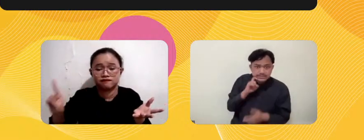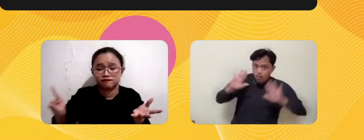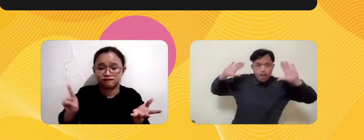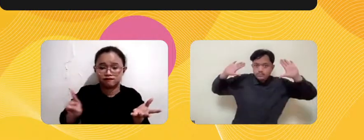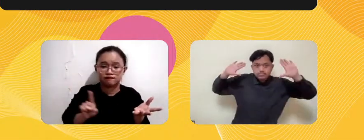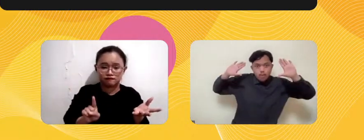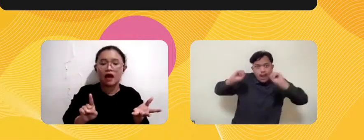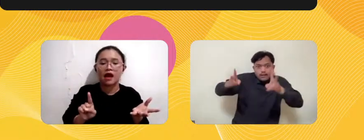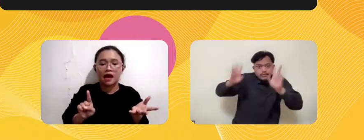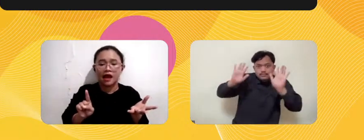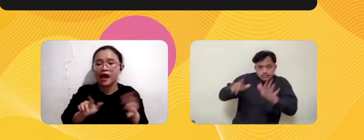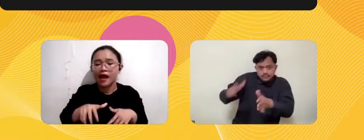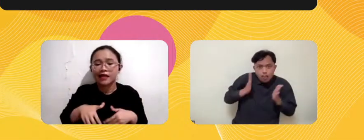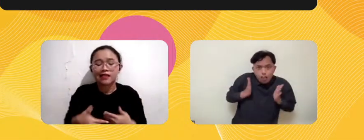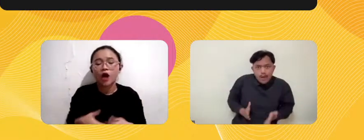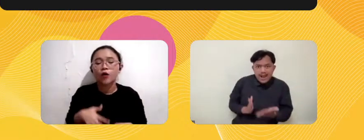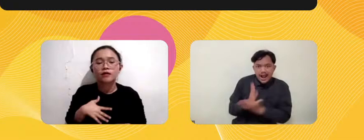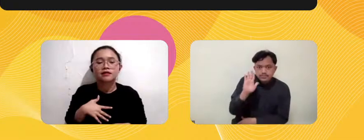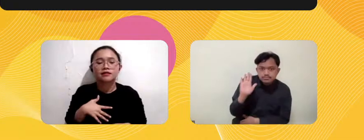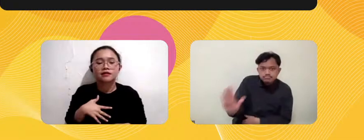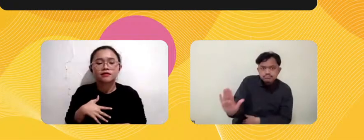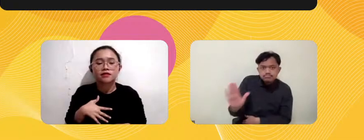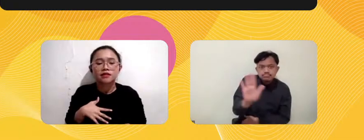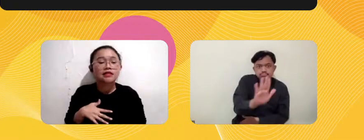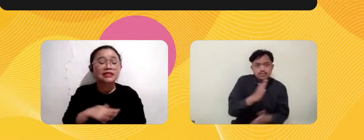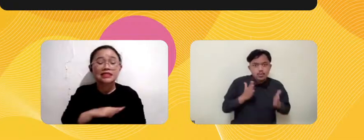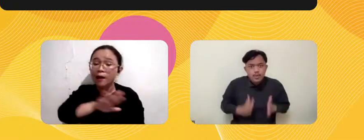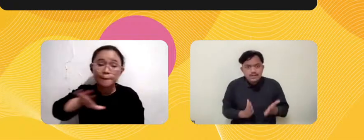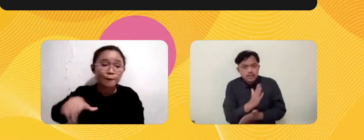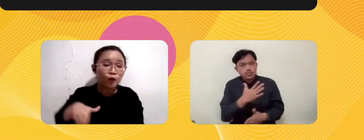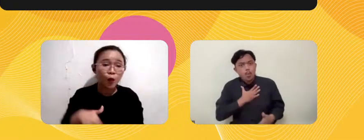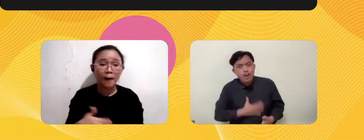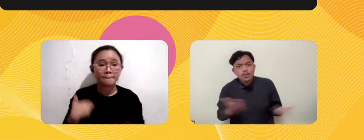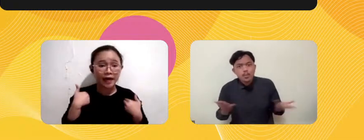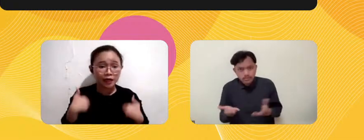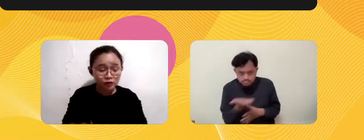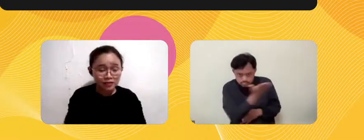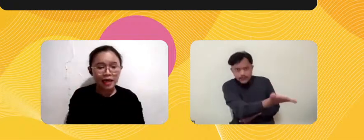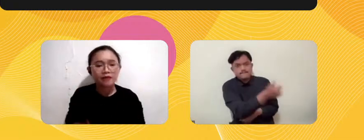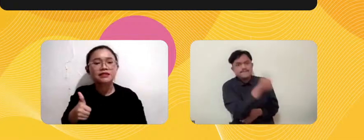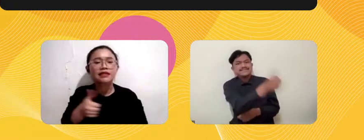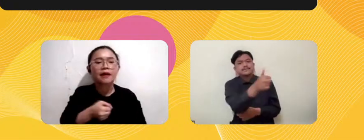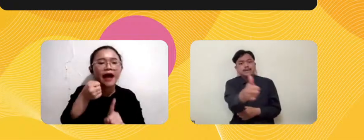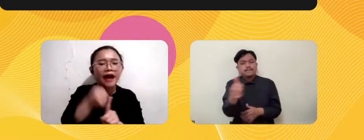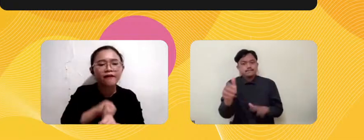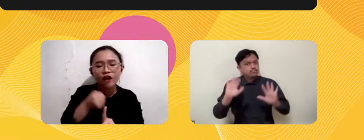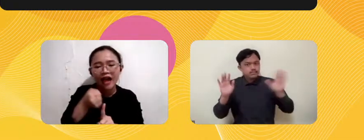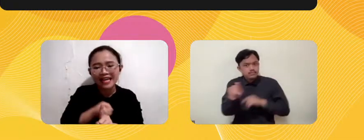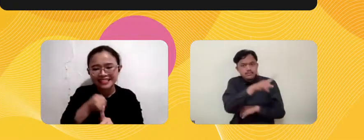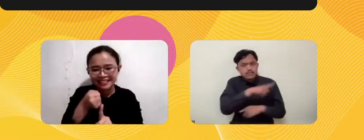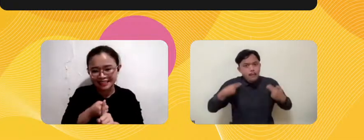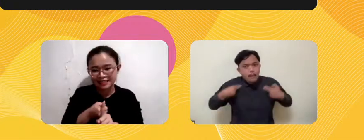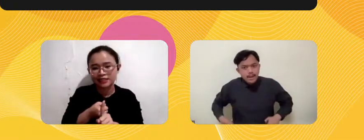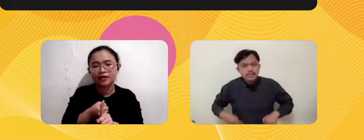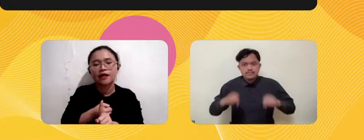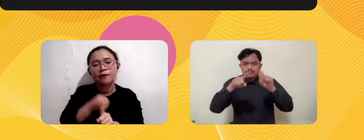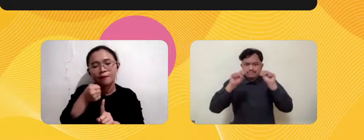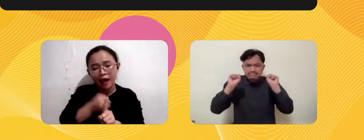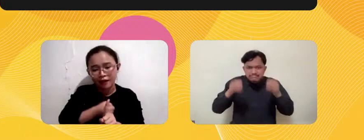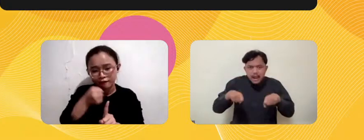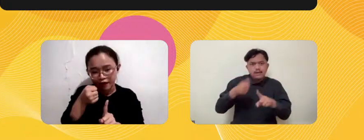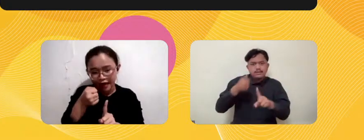things like that the people are doing, and also advocacy initiatives to which